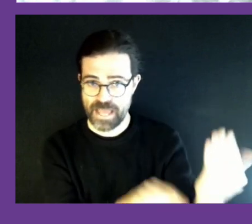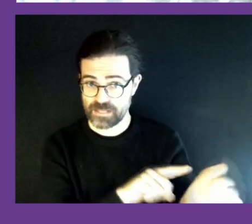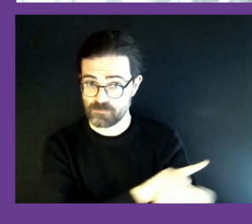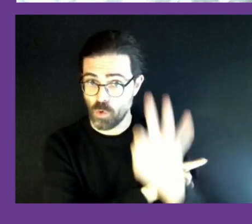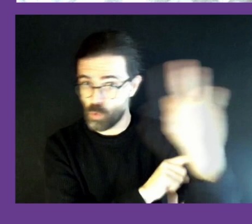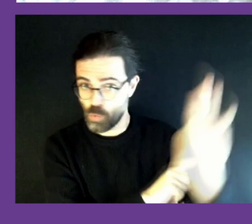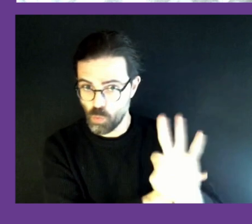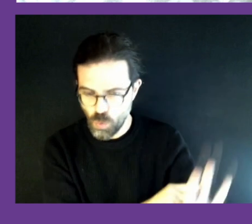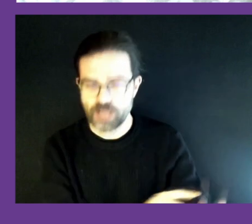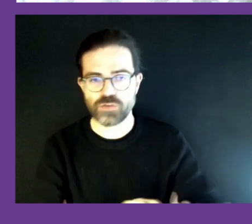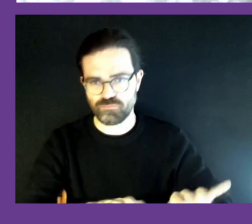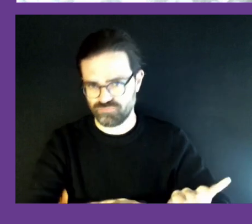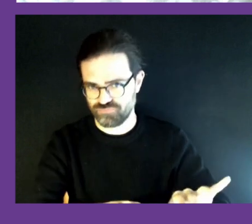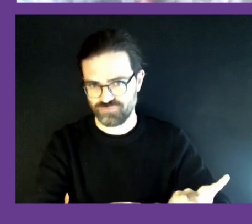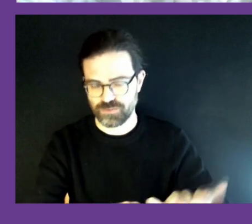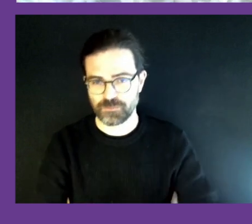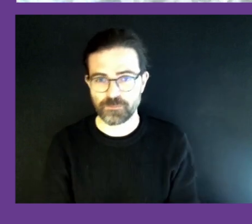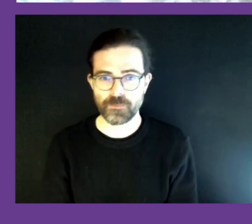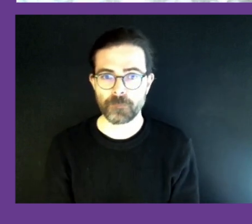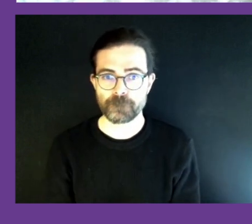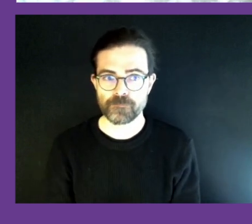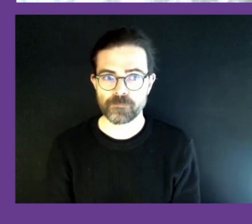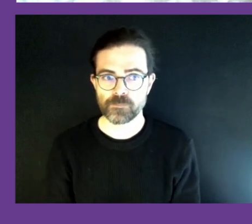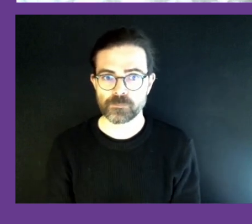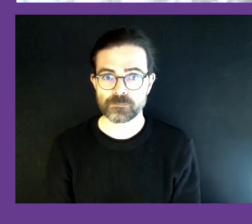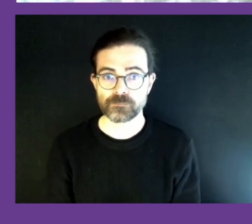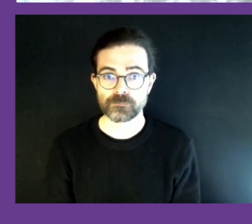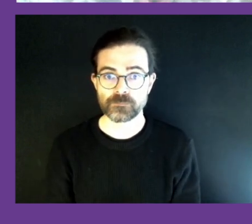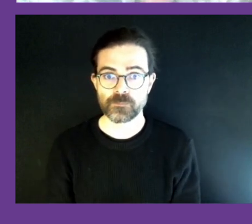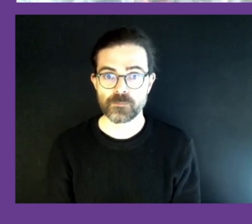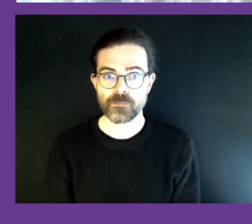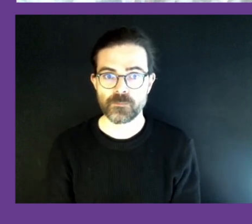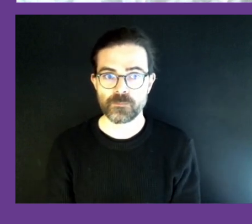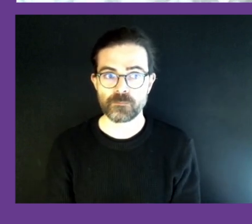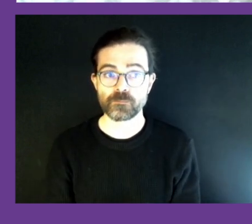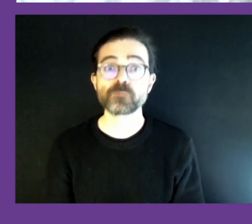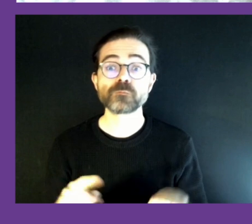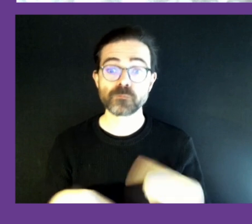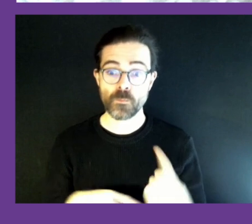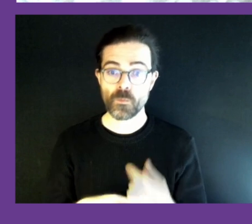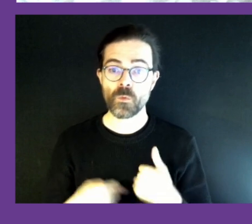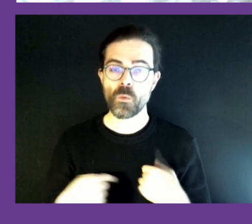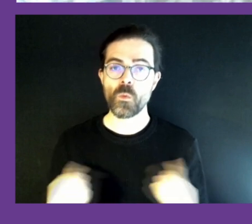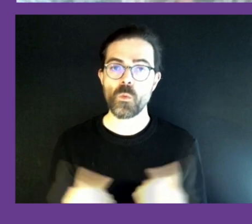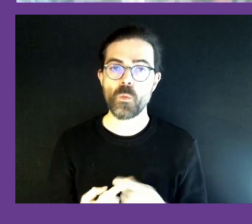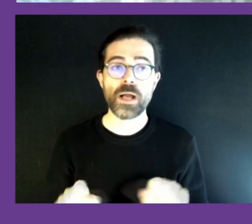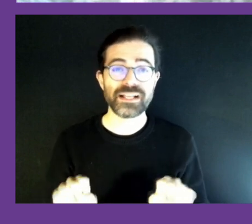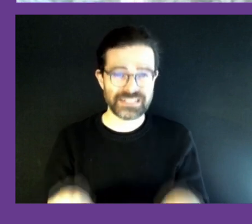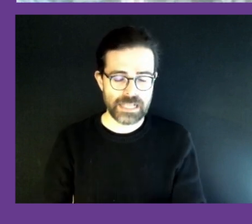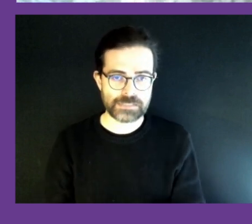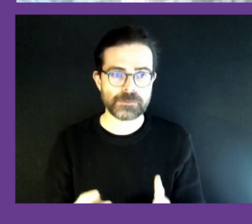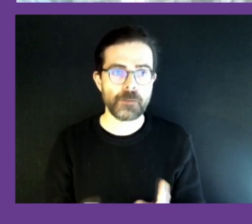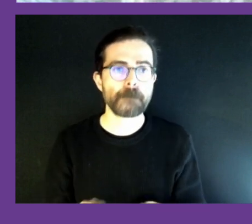the session. But of course, we can also make some little breaks if